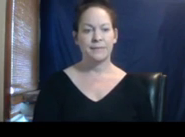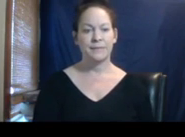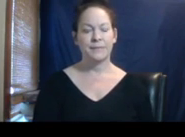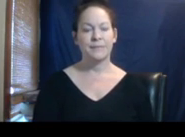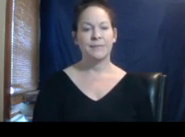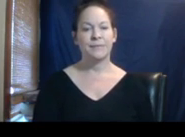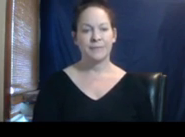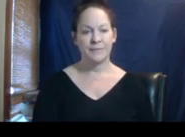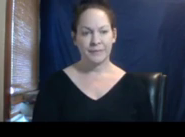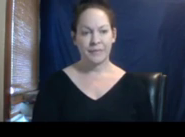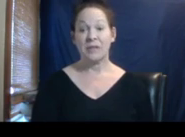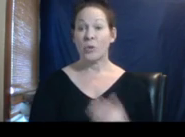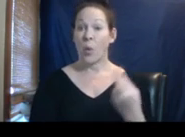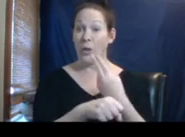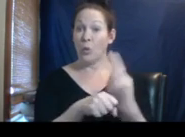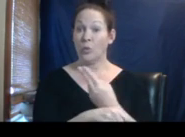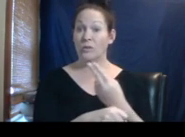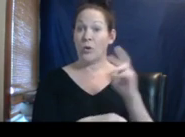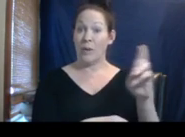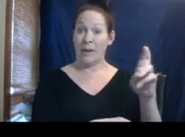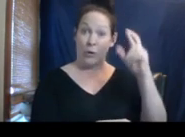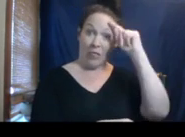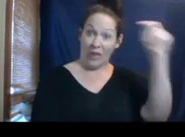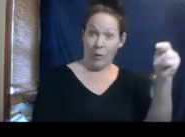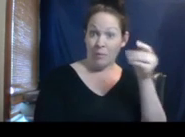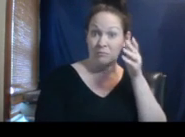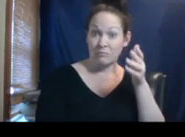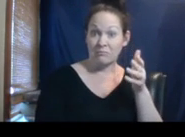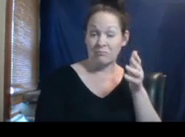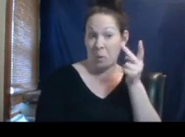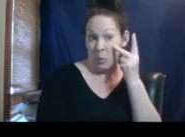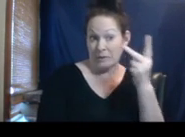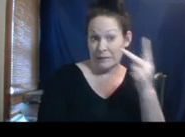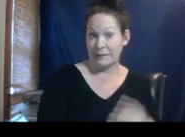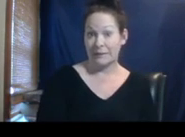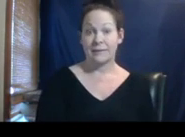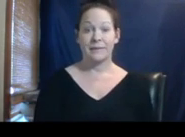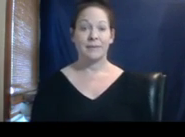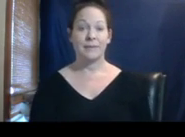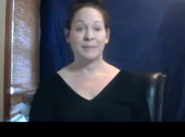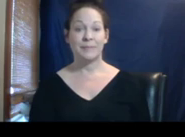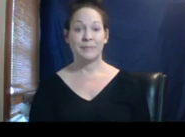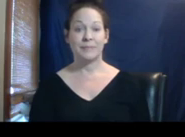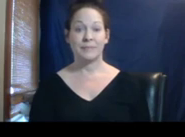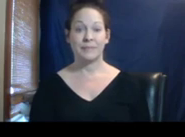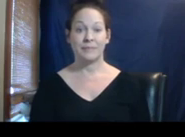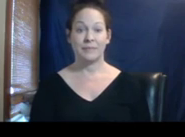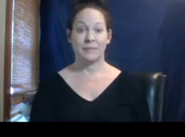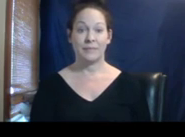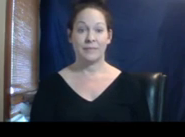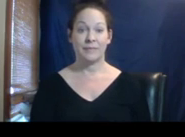So I'm going to use the remainder theorem. Now the remainder theorem says this is